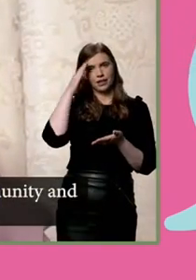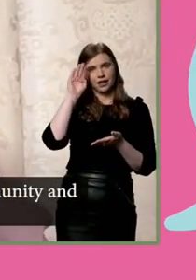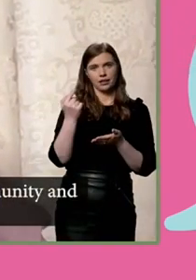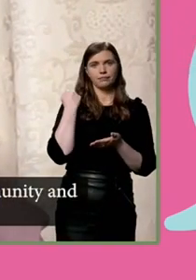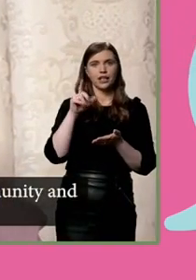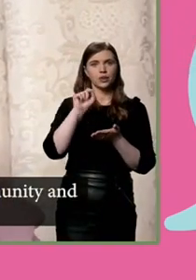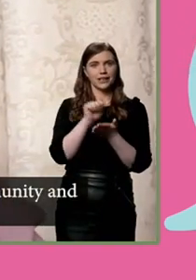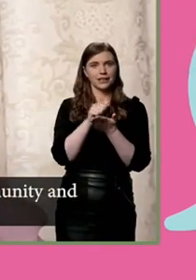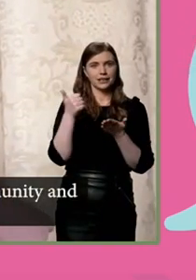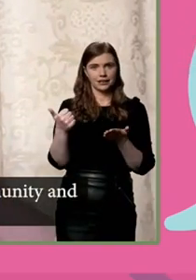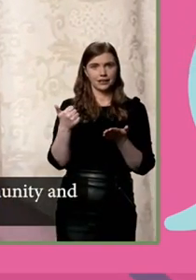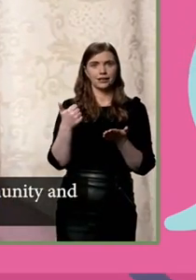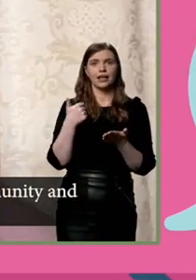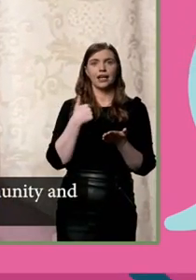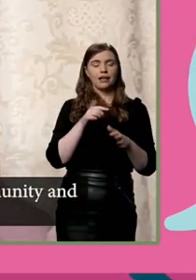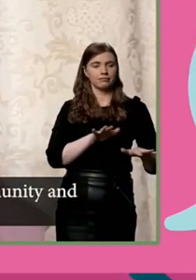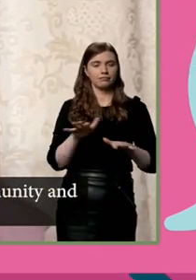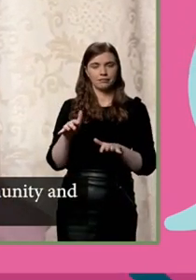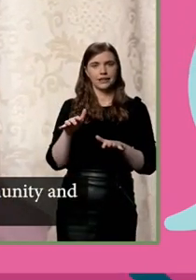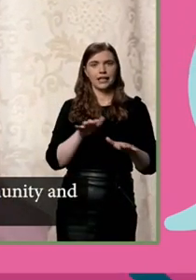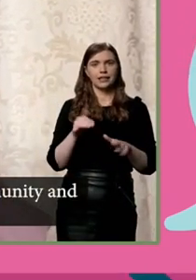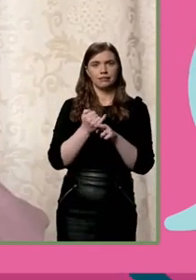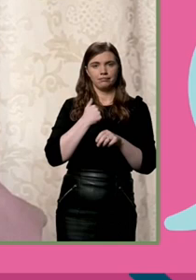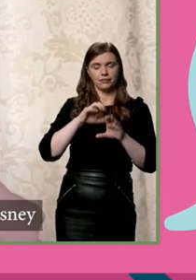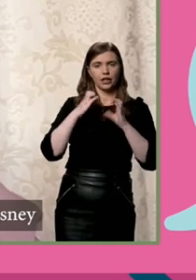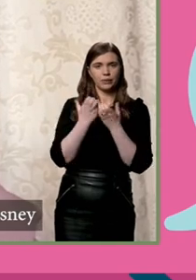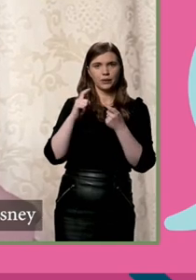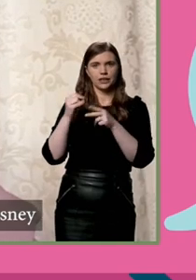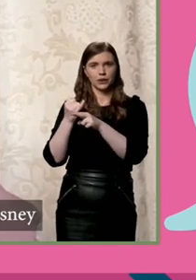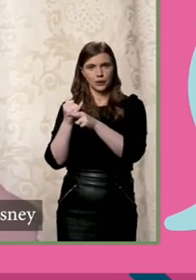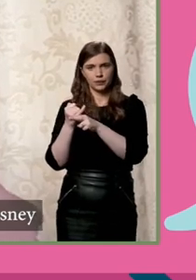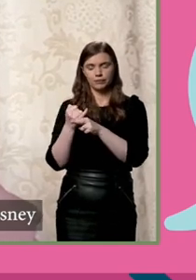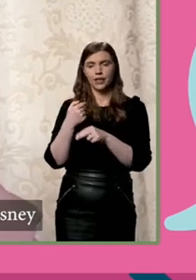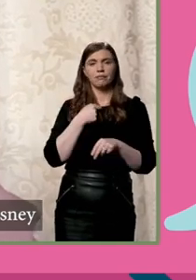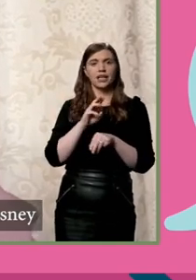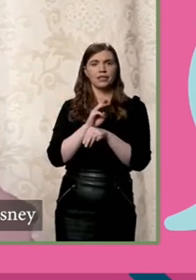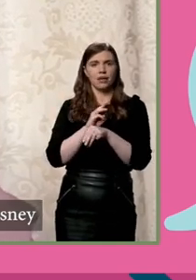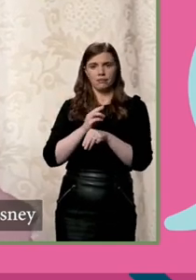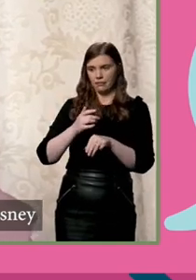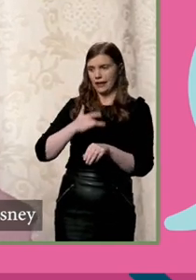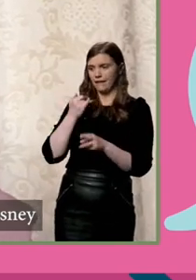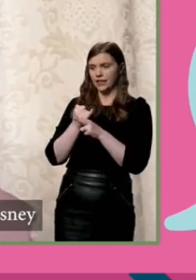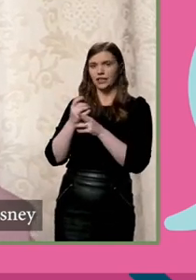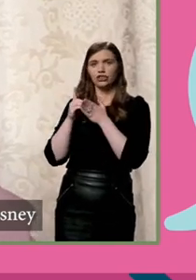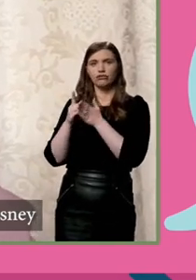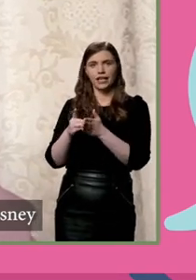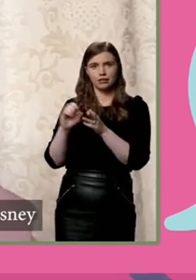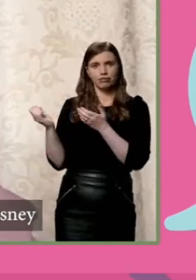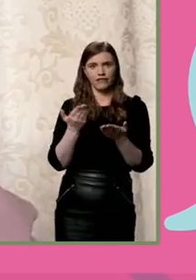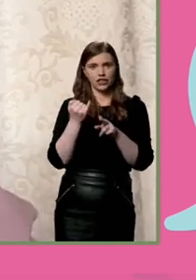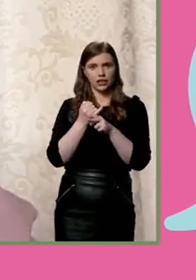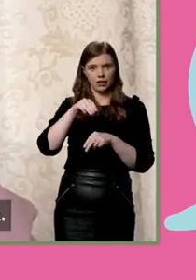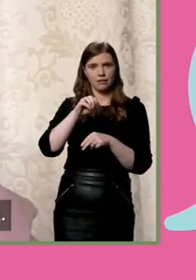in 2016 and I was well settled in a community and school. My mum and I have been living in direct provision in